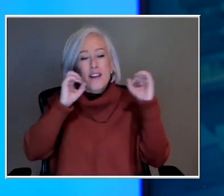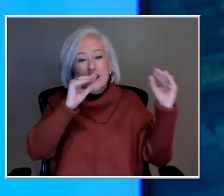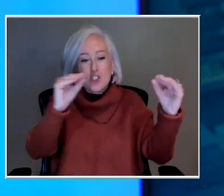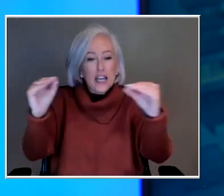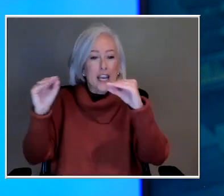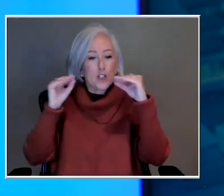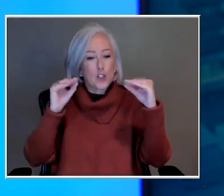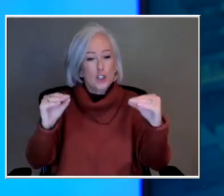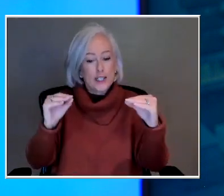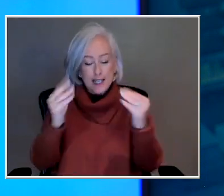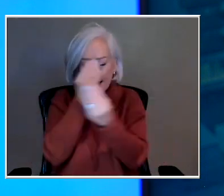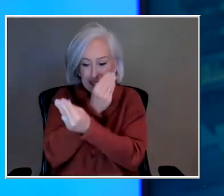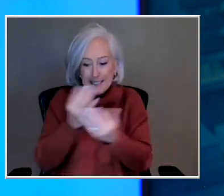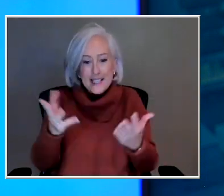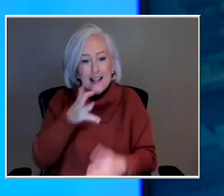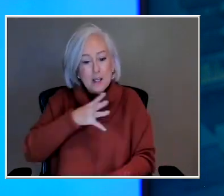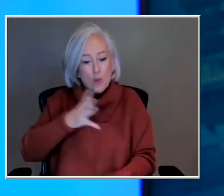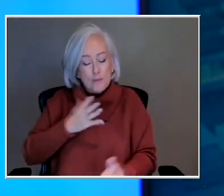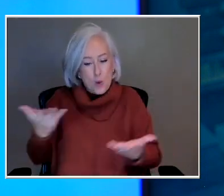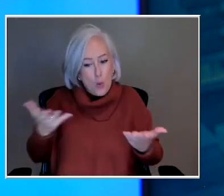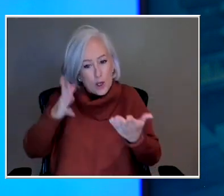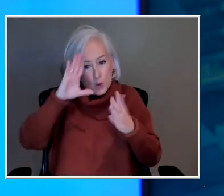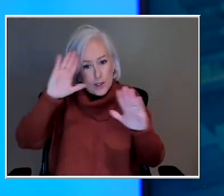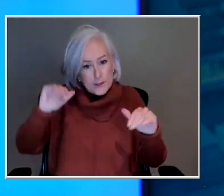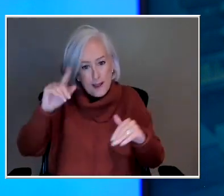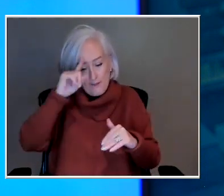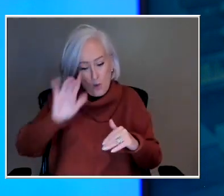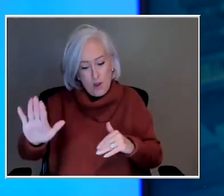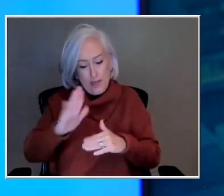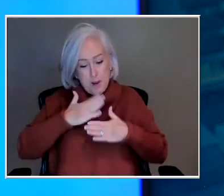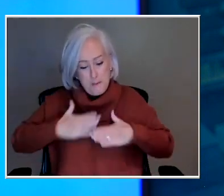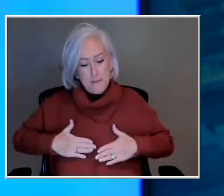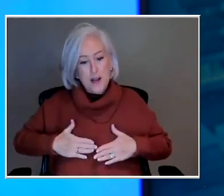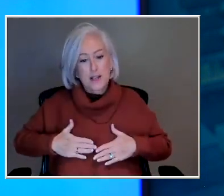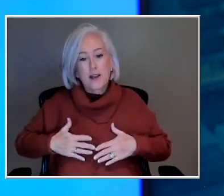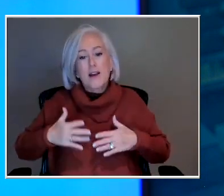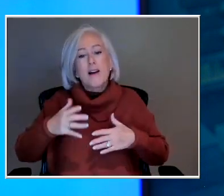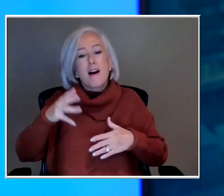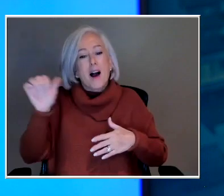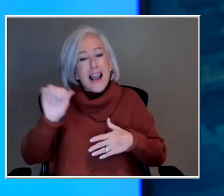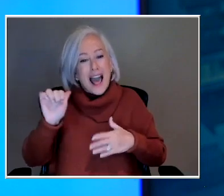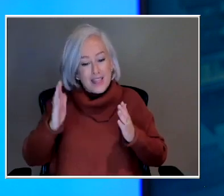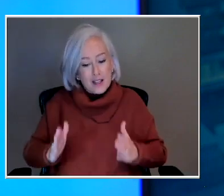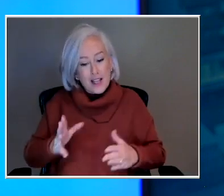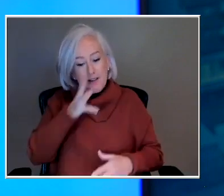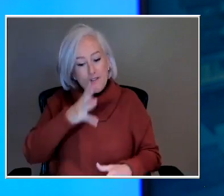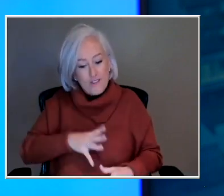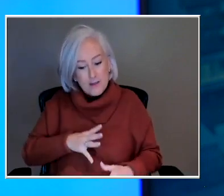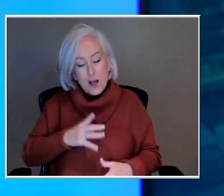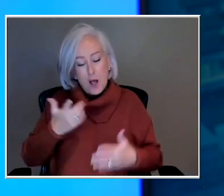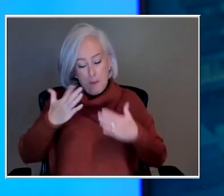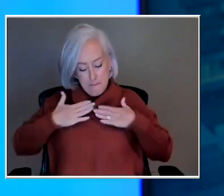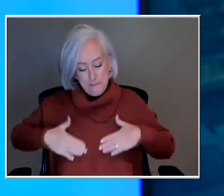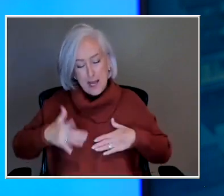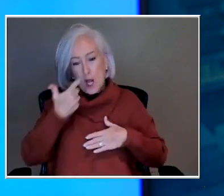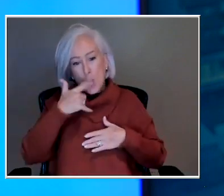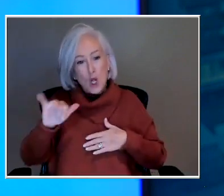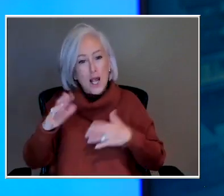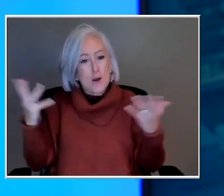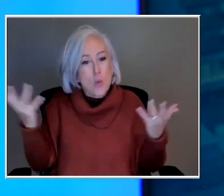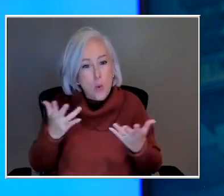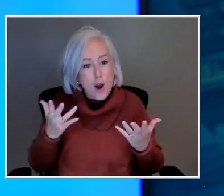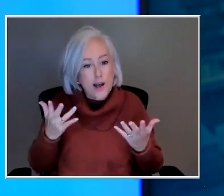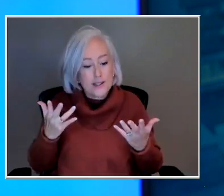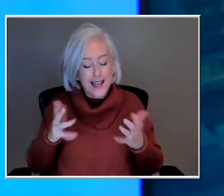know what to expect for their body. What should an athletic body look like? For so many years, our differences, our unique differences,